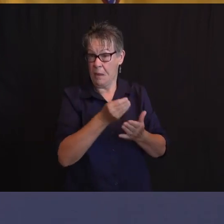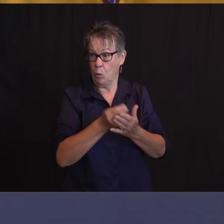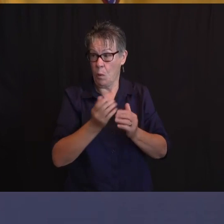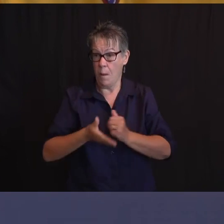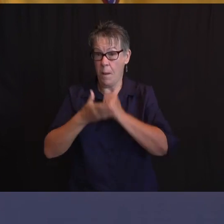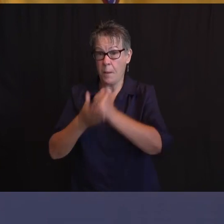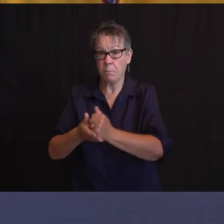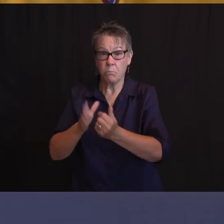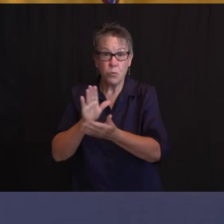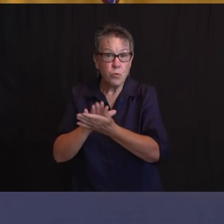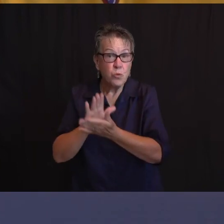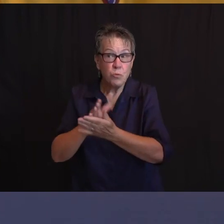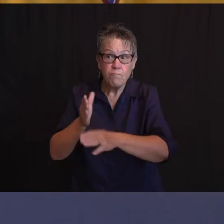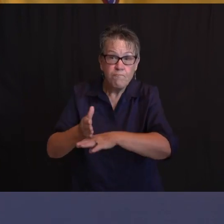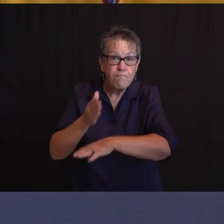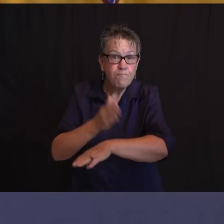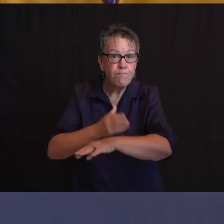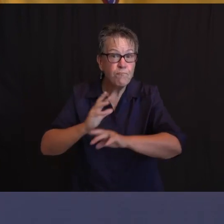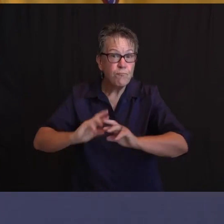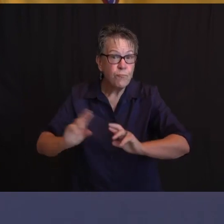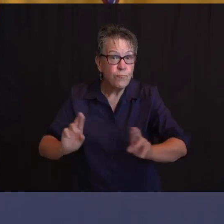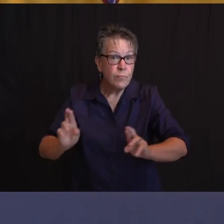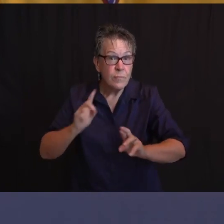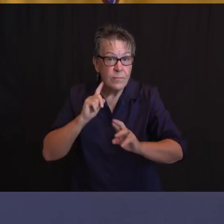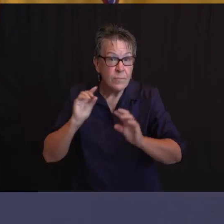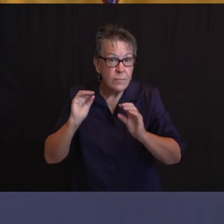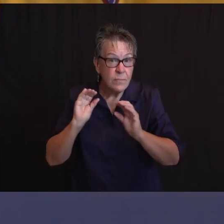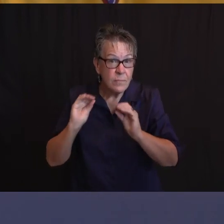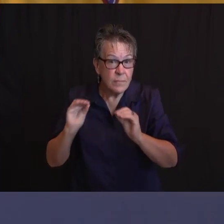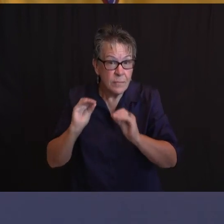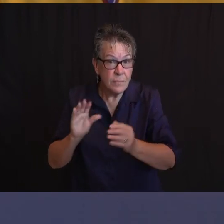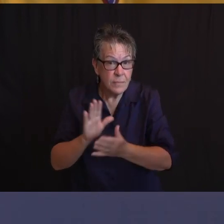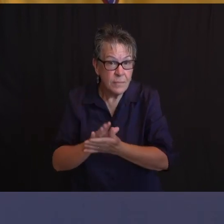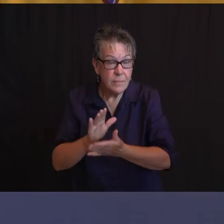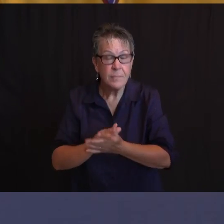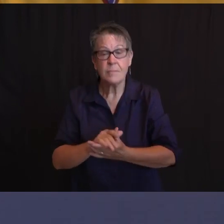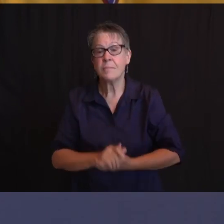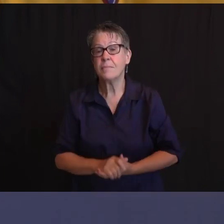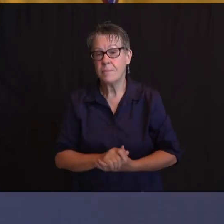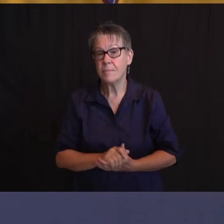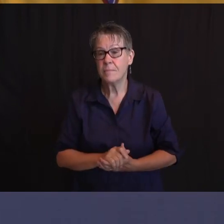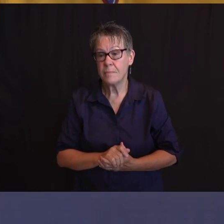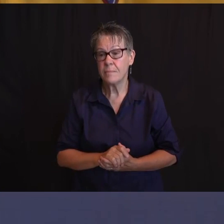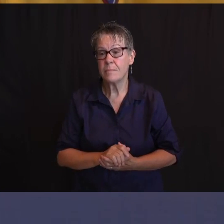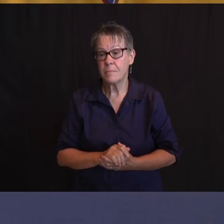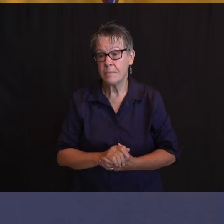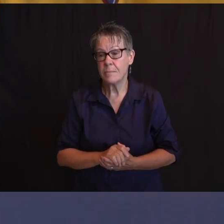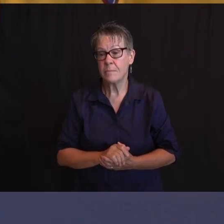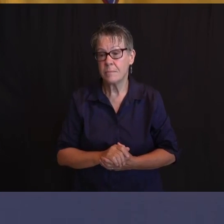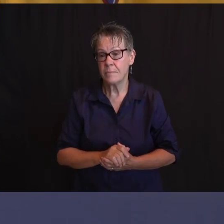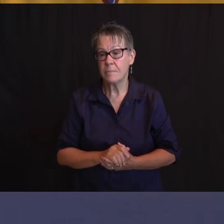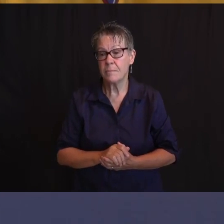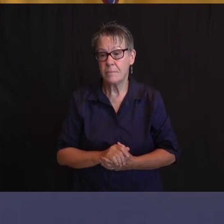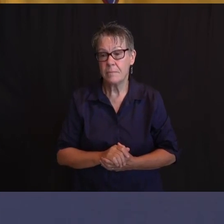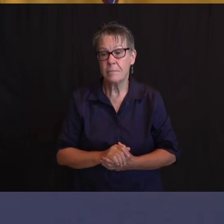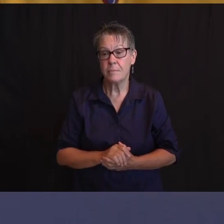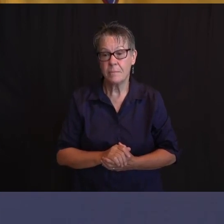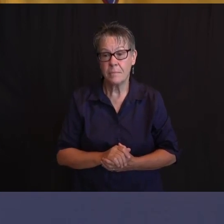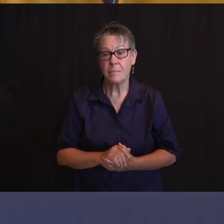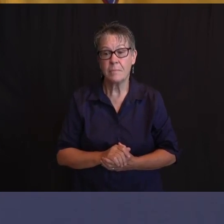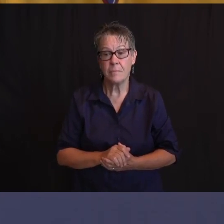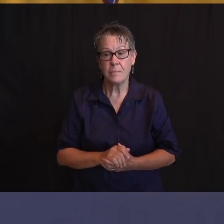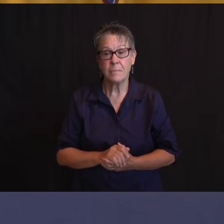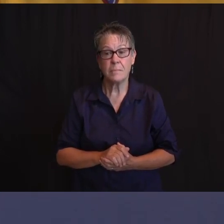12 factors on the safety front that we had listed and that are listed on our websites and